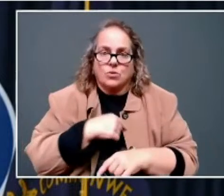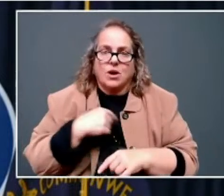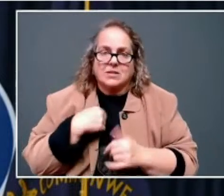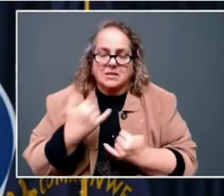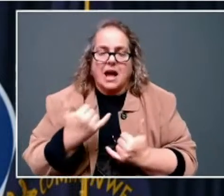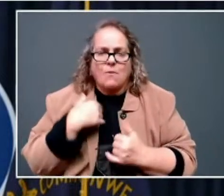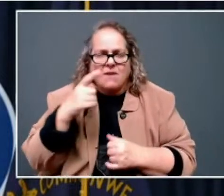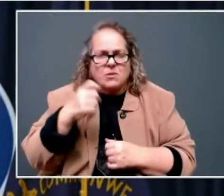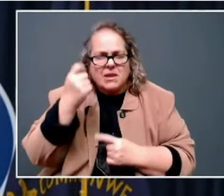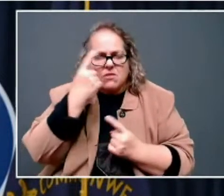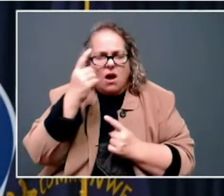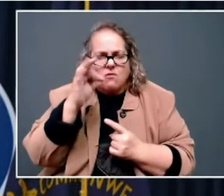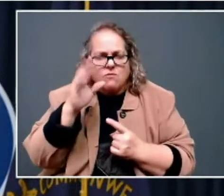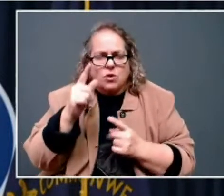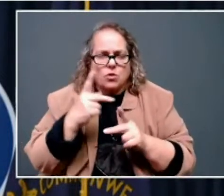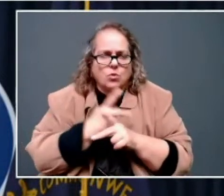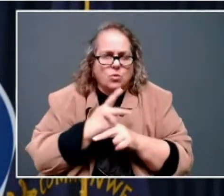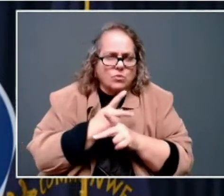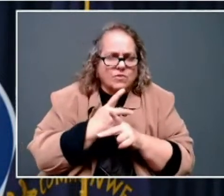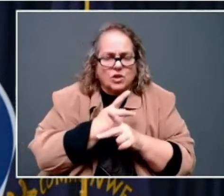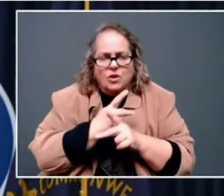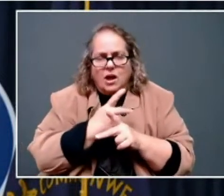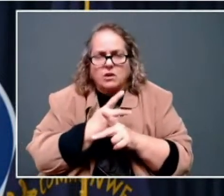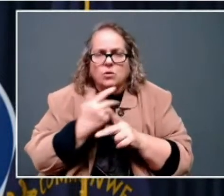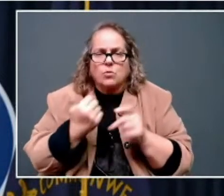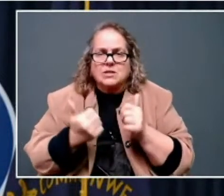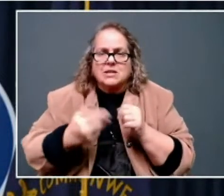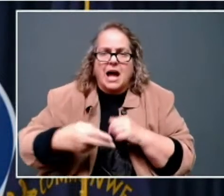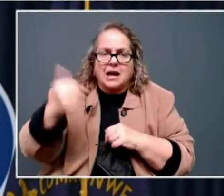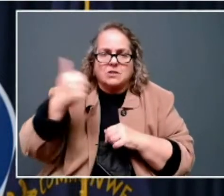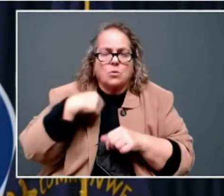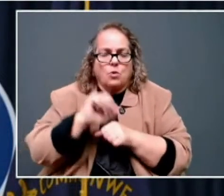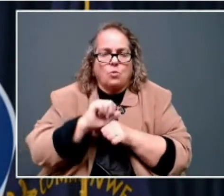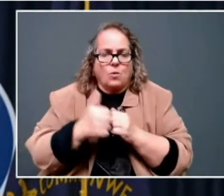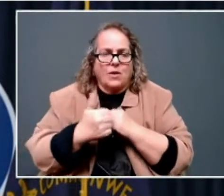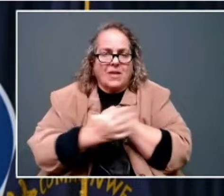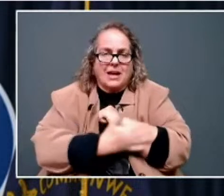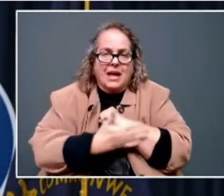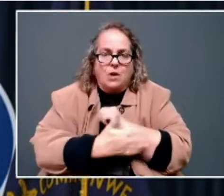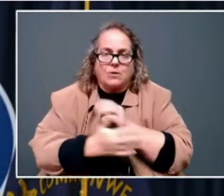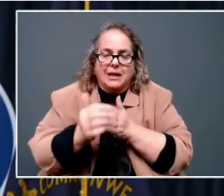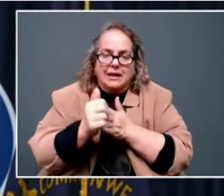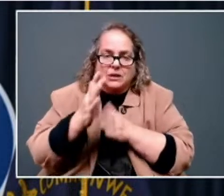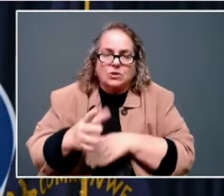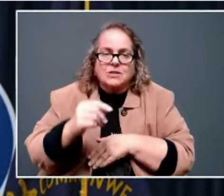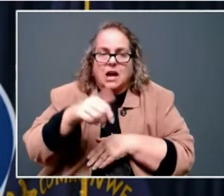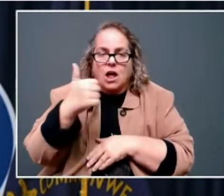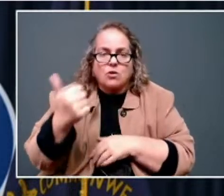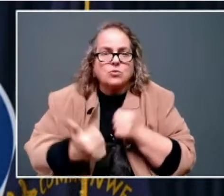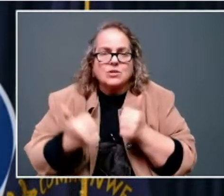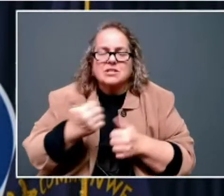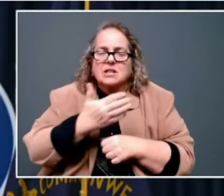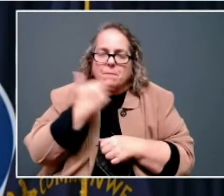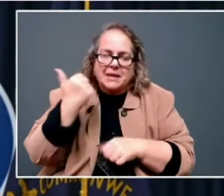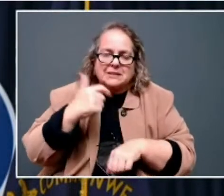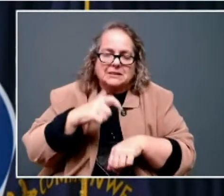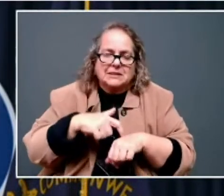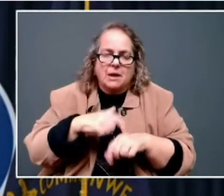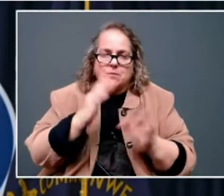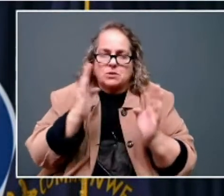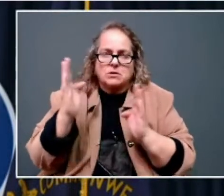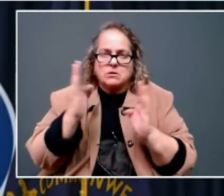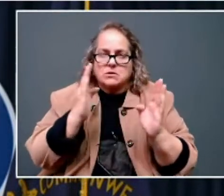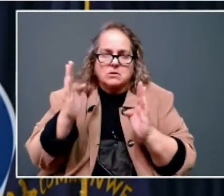and we're working with county leaders and others about what the best time period is to run on the two.